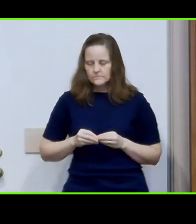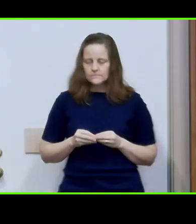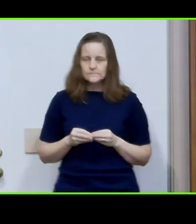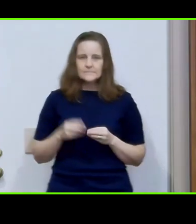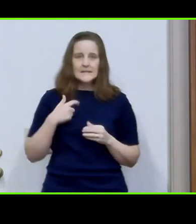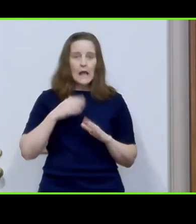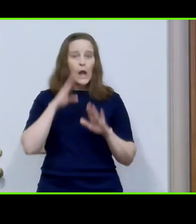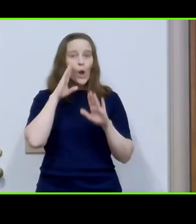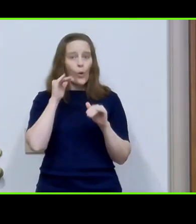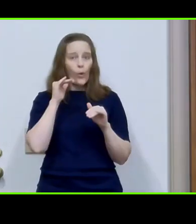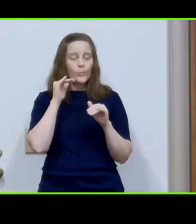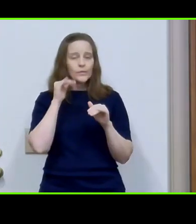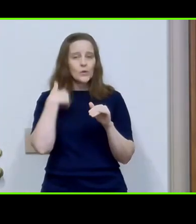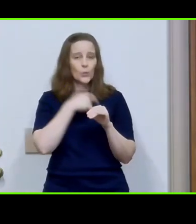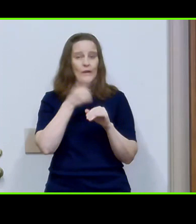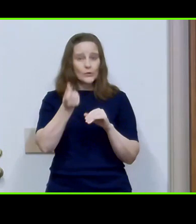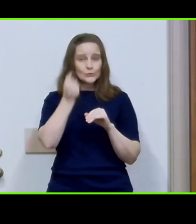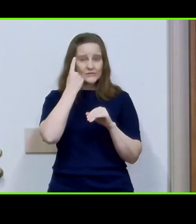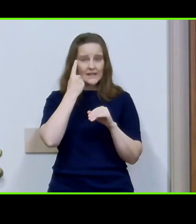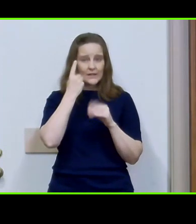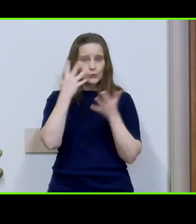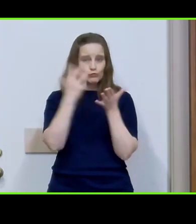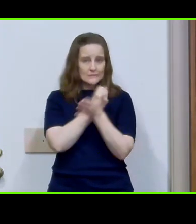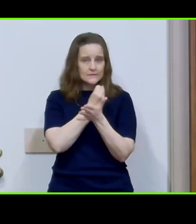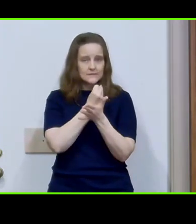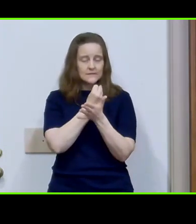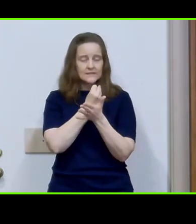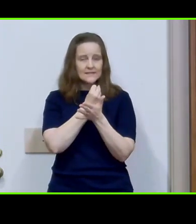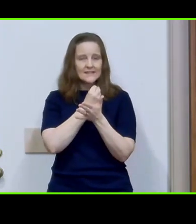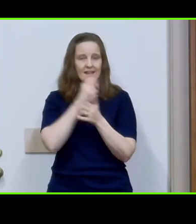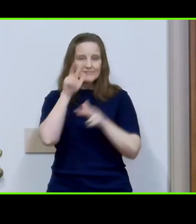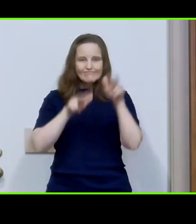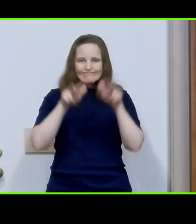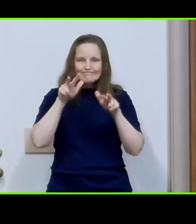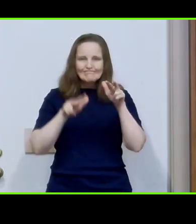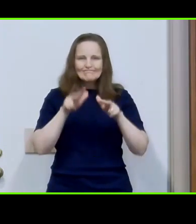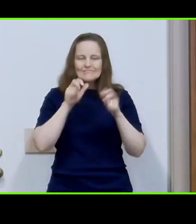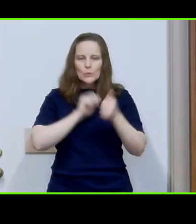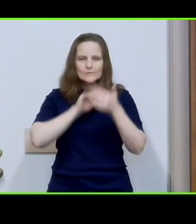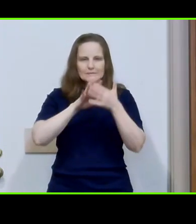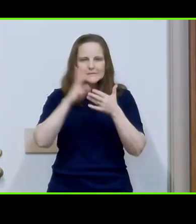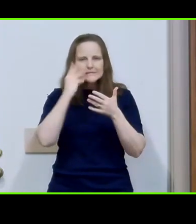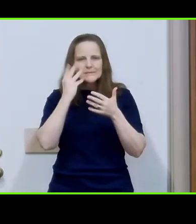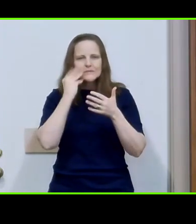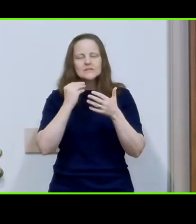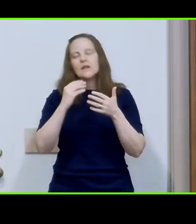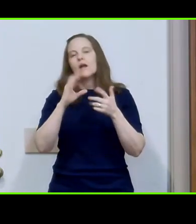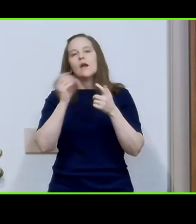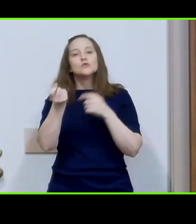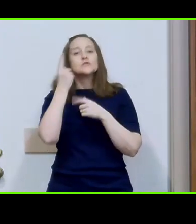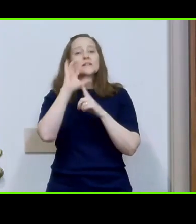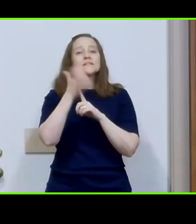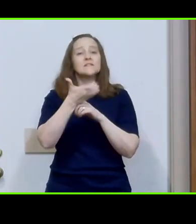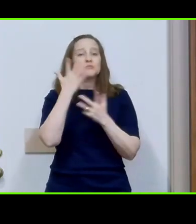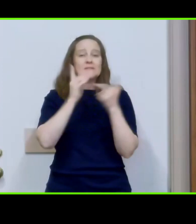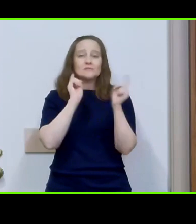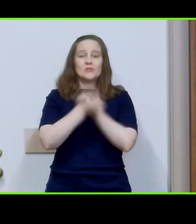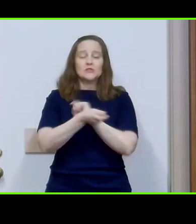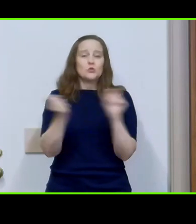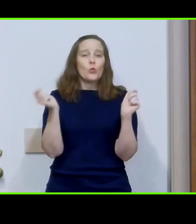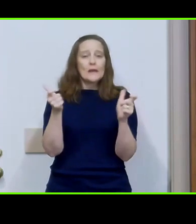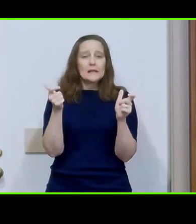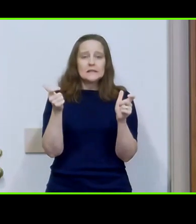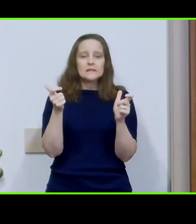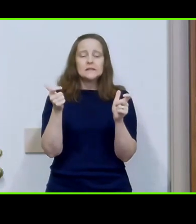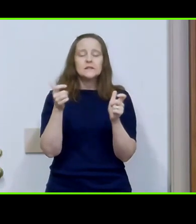we understand that there's risk and that there's uncertainty that we face, and we understand that conditions may evolve very rapidly, that